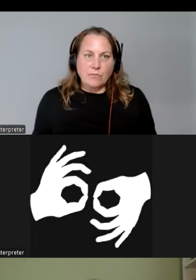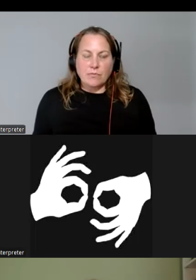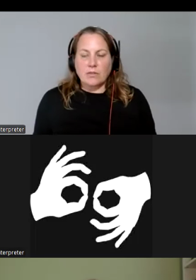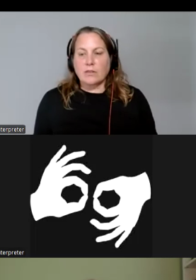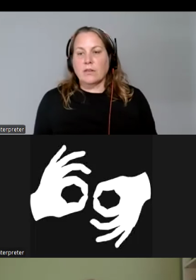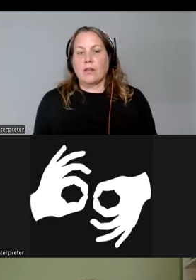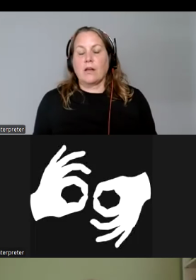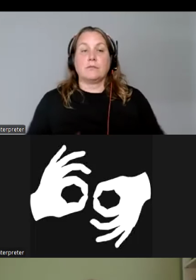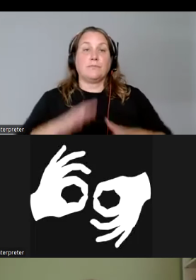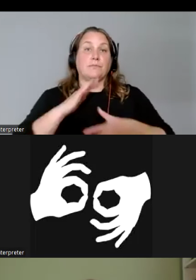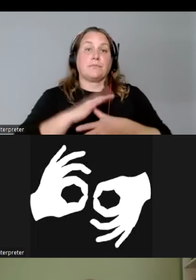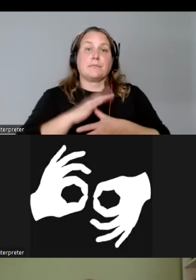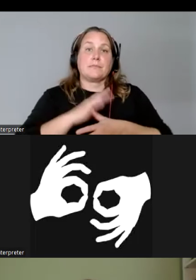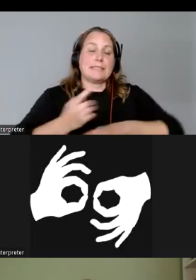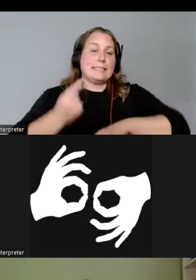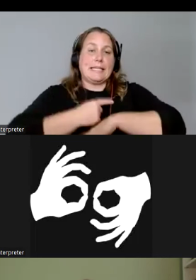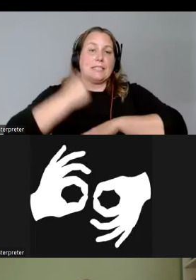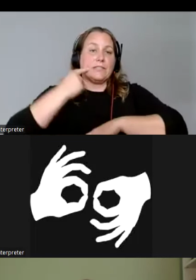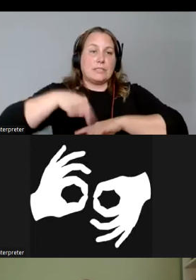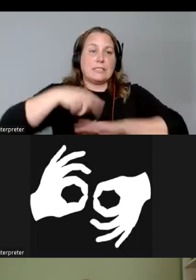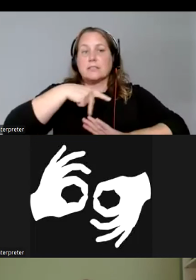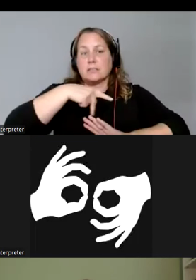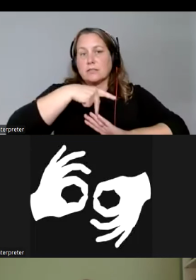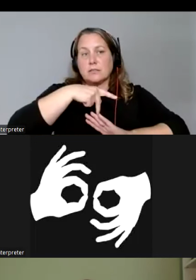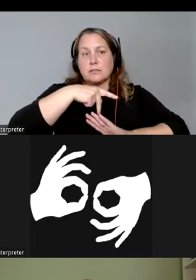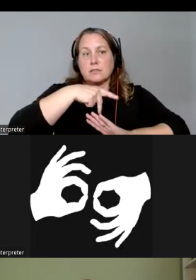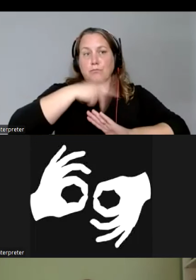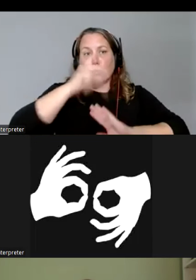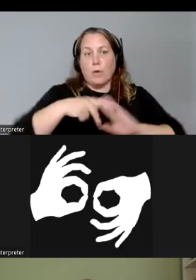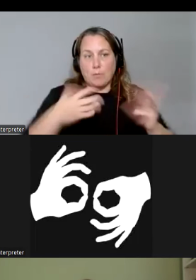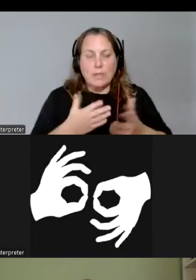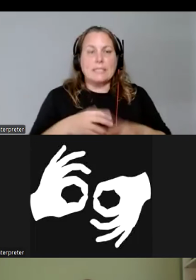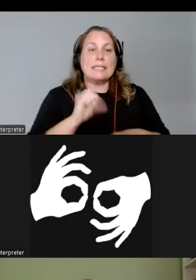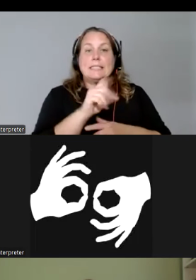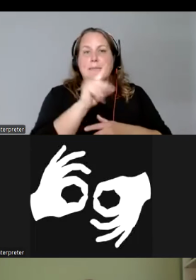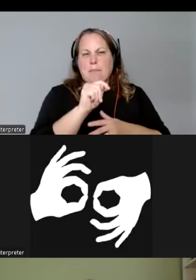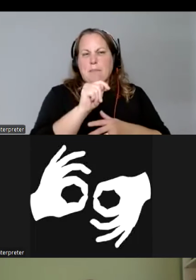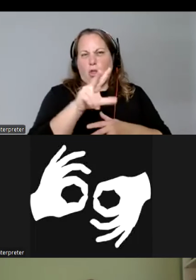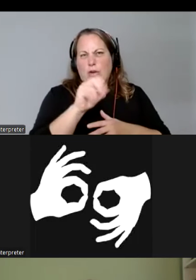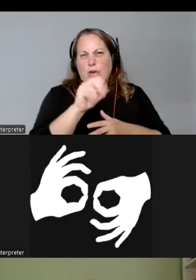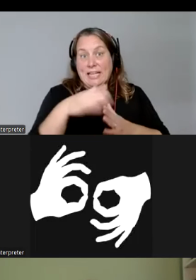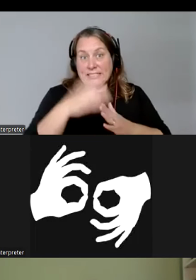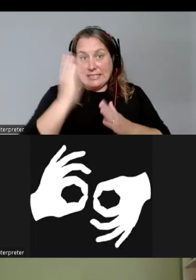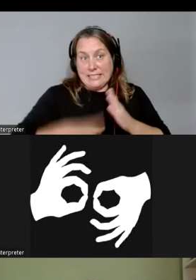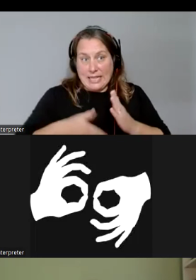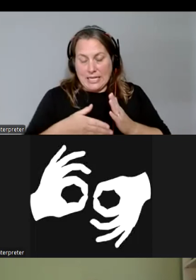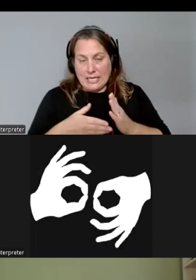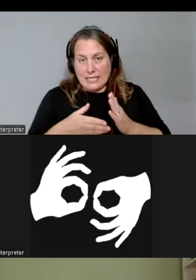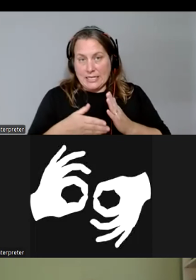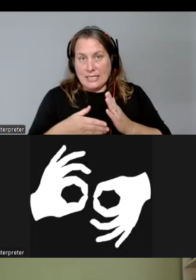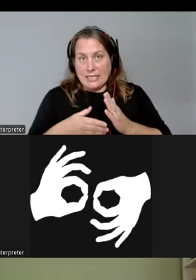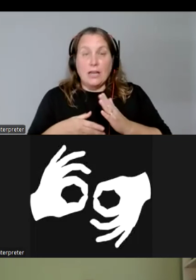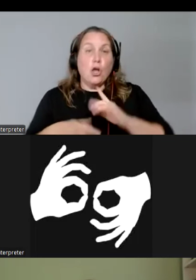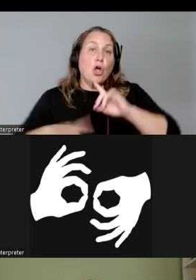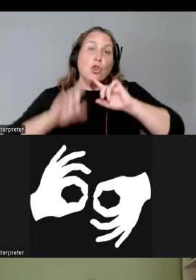The key dates to keep in mind is September 30th is the deadline, and the results will be available